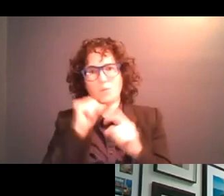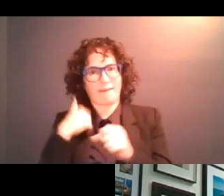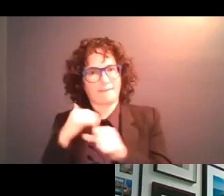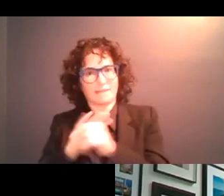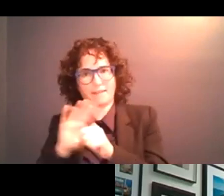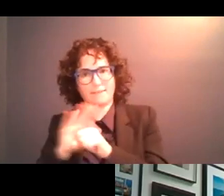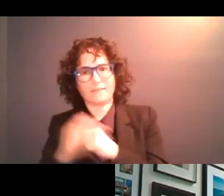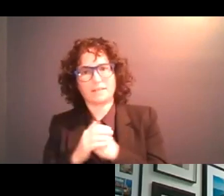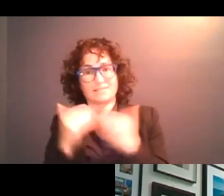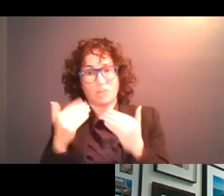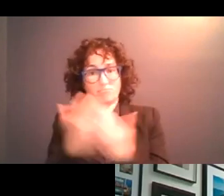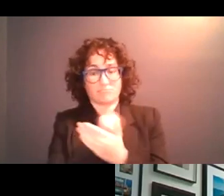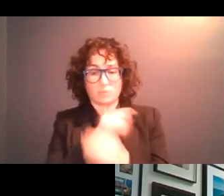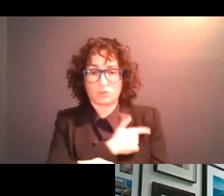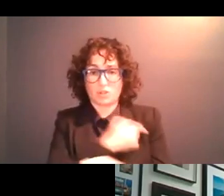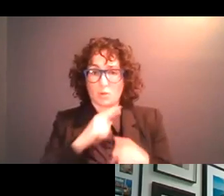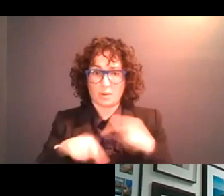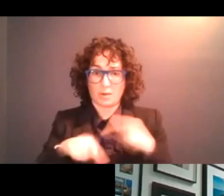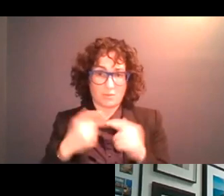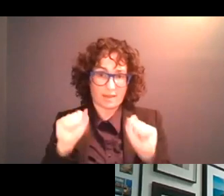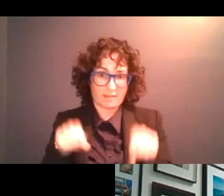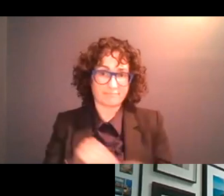sure you can take advantage to get your shot when you've got it.